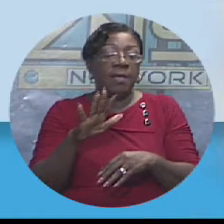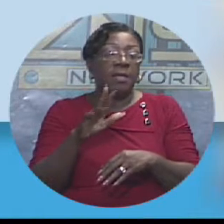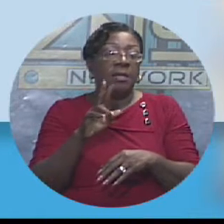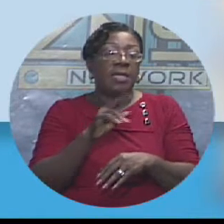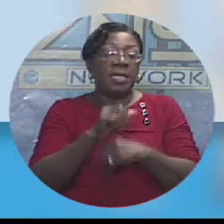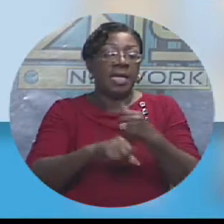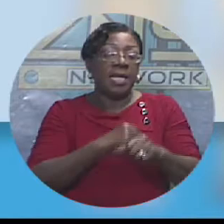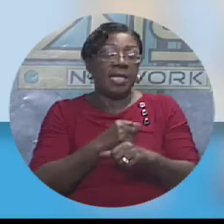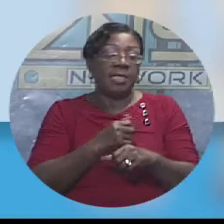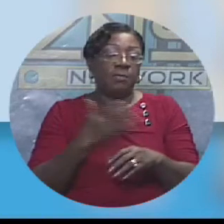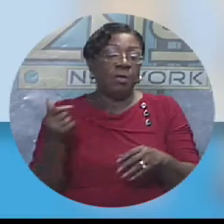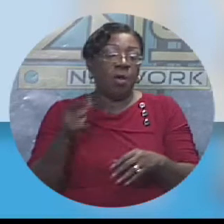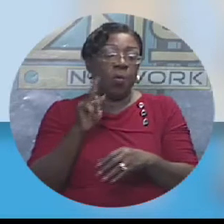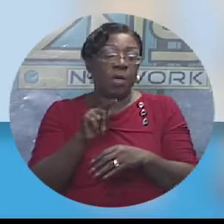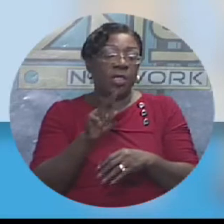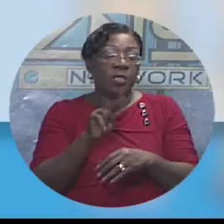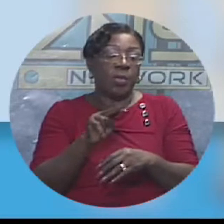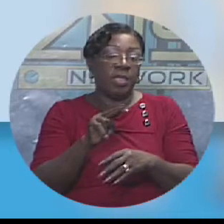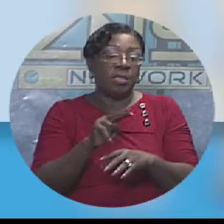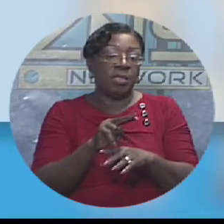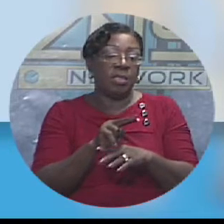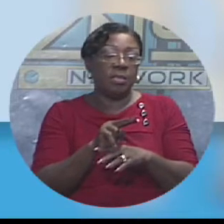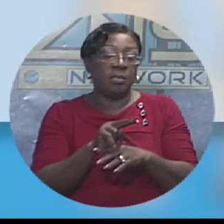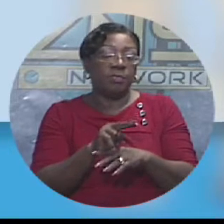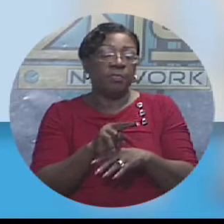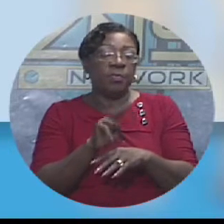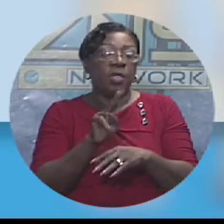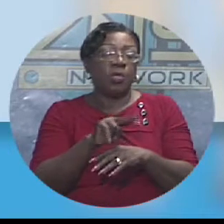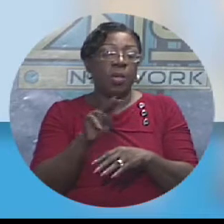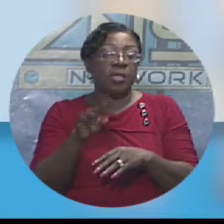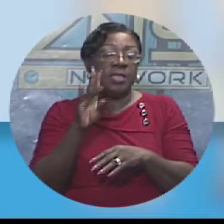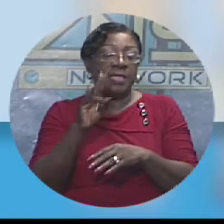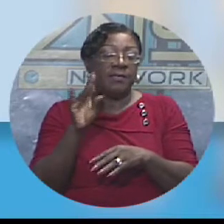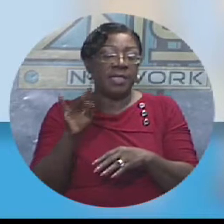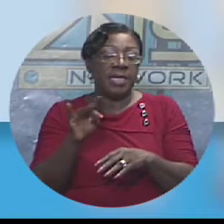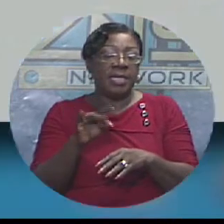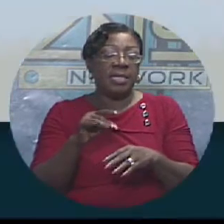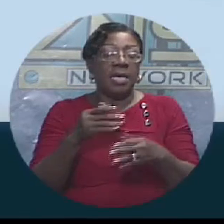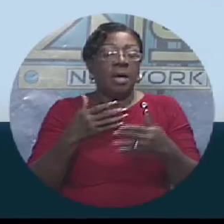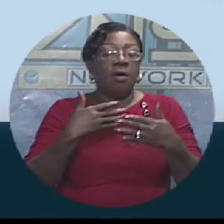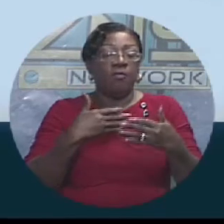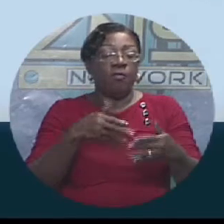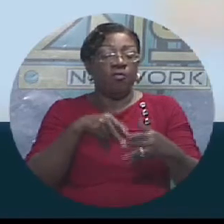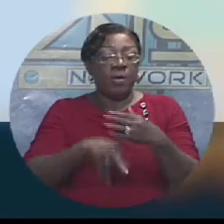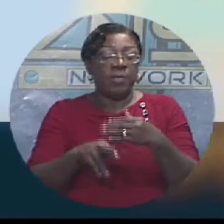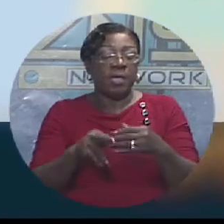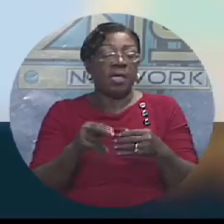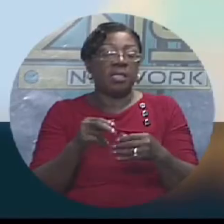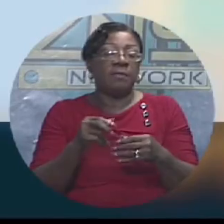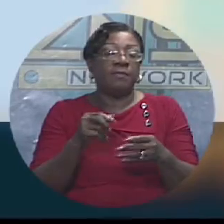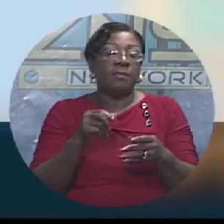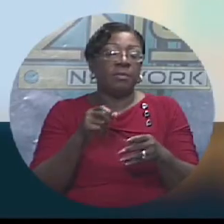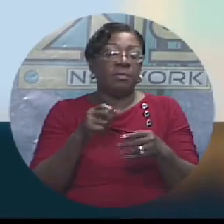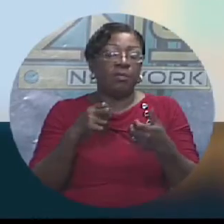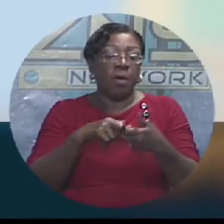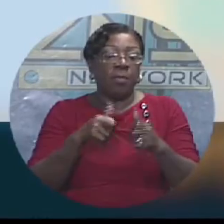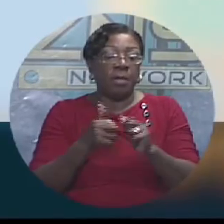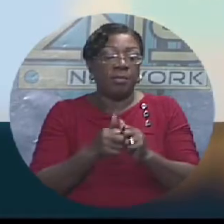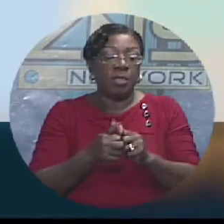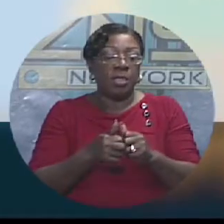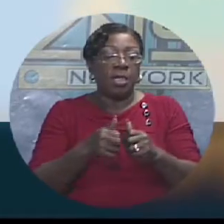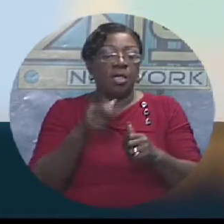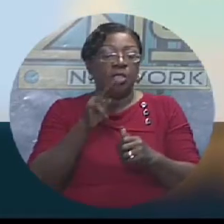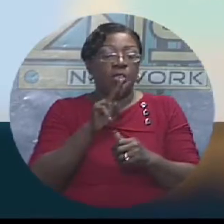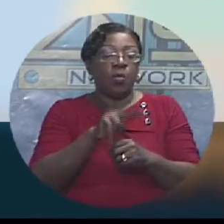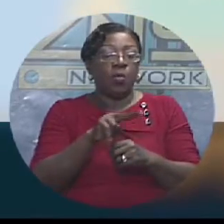of cancer were recorded, 278 cases of reproductive disorders, 234 of respiratory